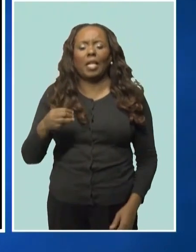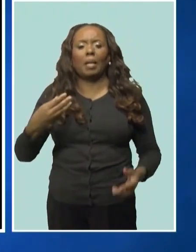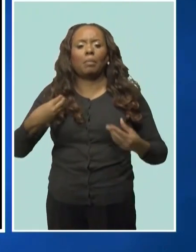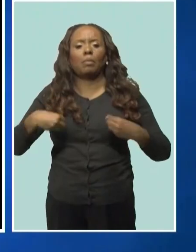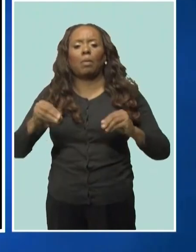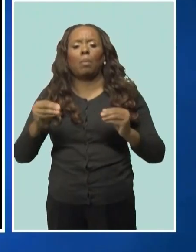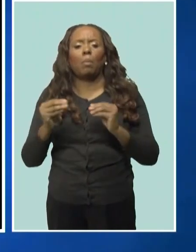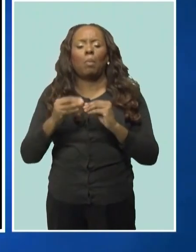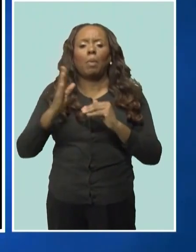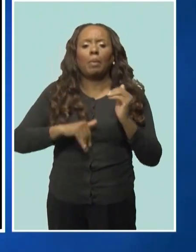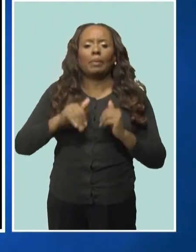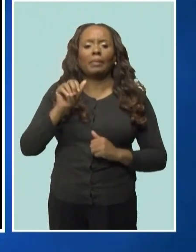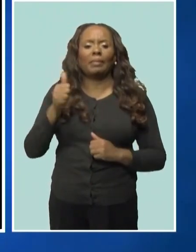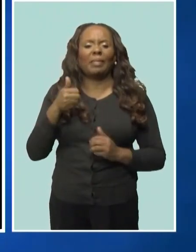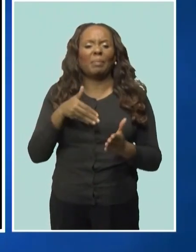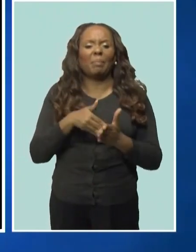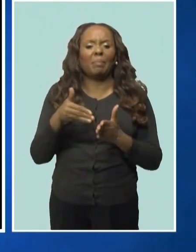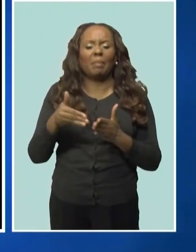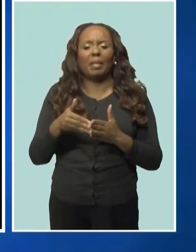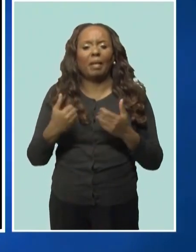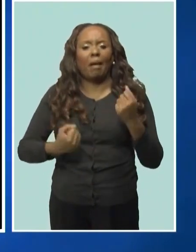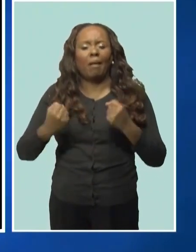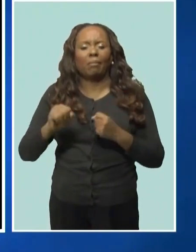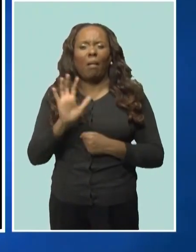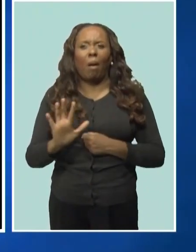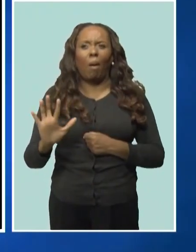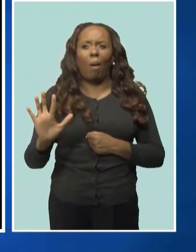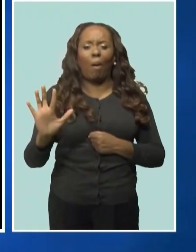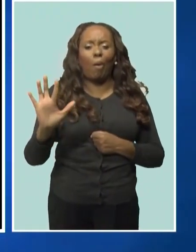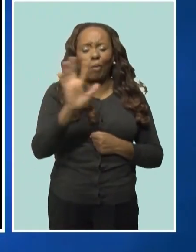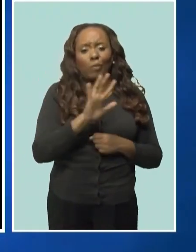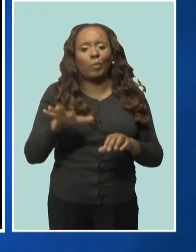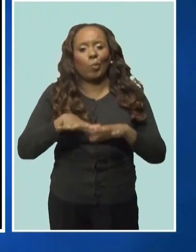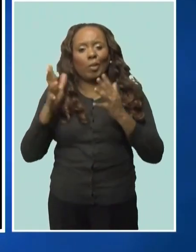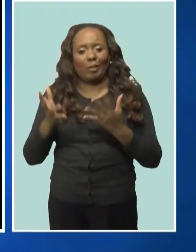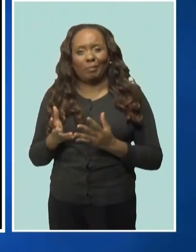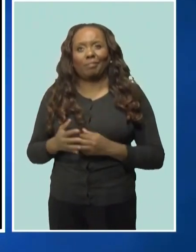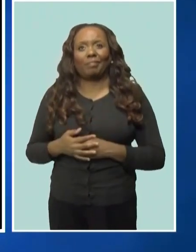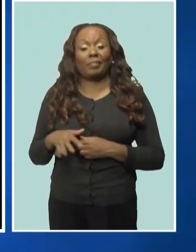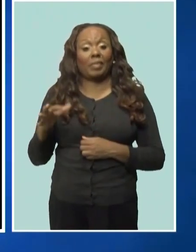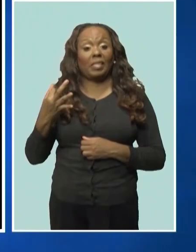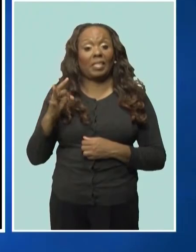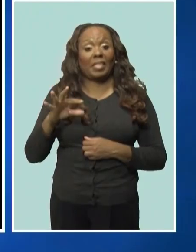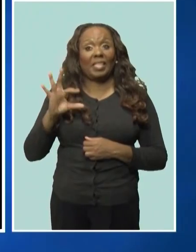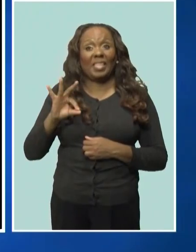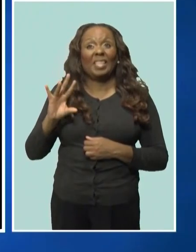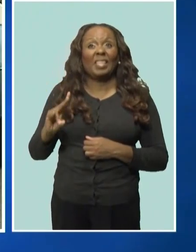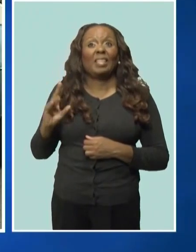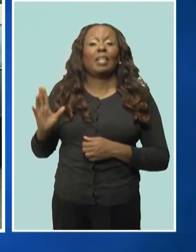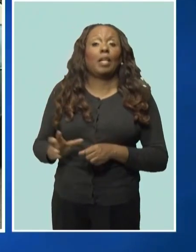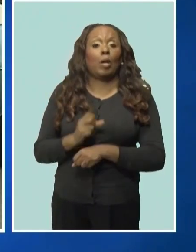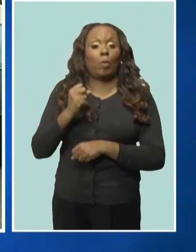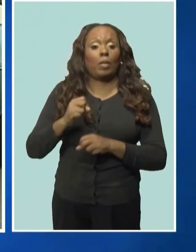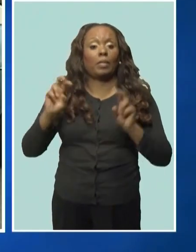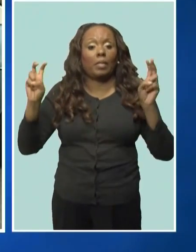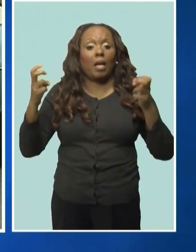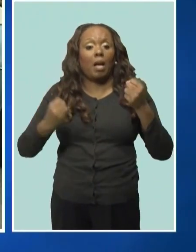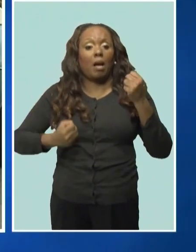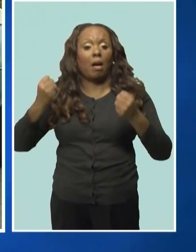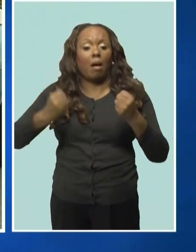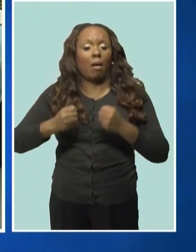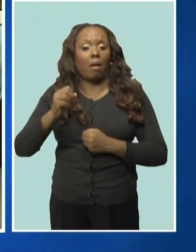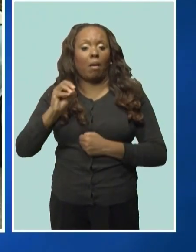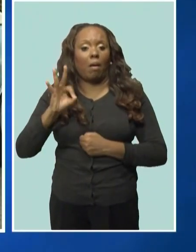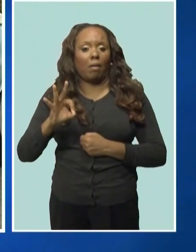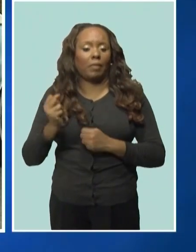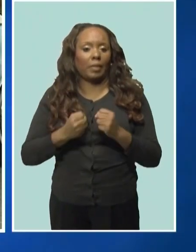10 million models of the car worldwide. In 1997, it won the Motor Trend Car of the Year award.